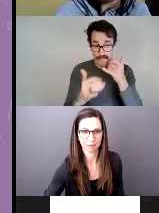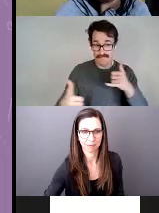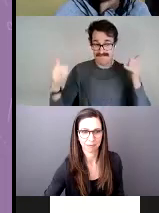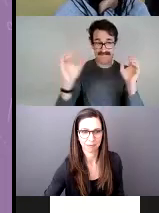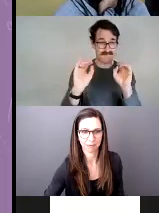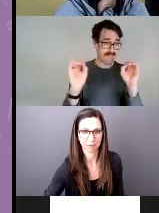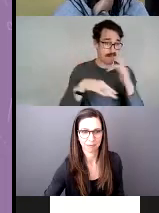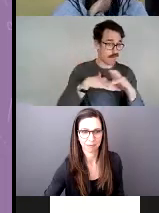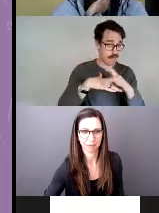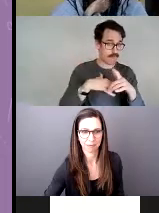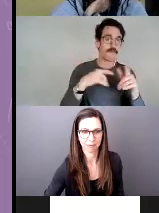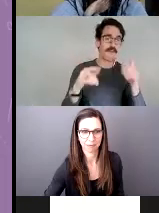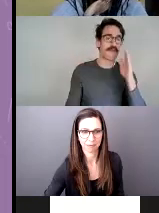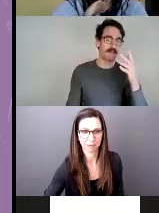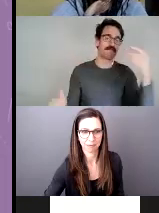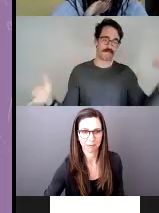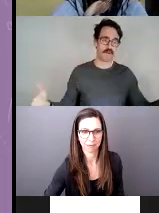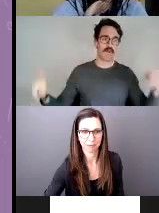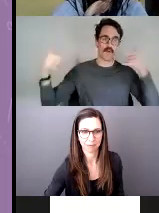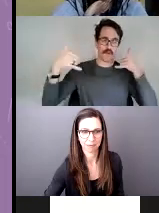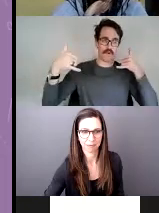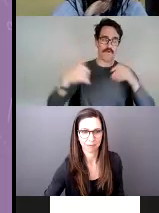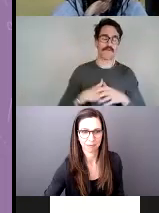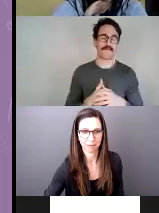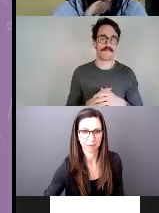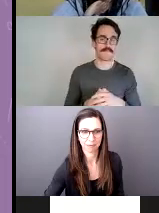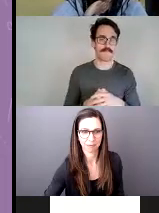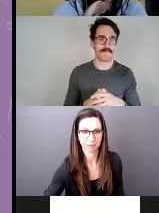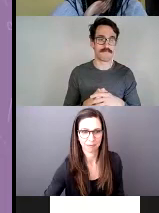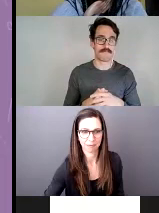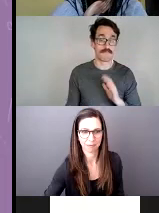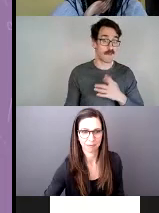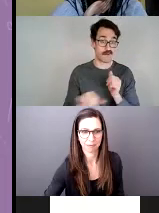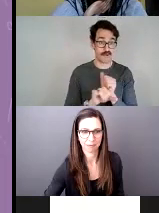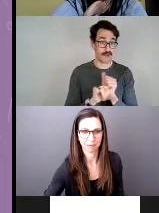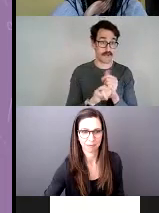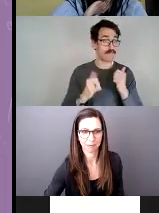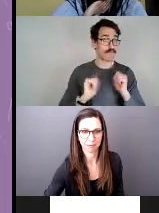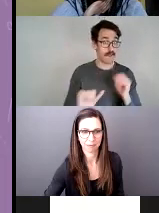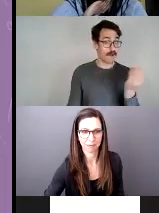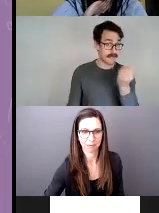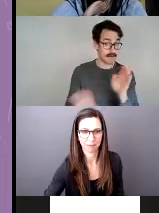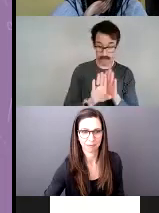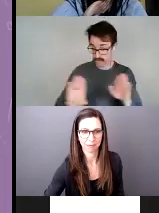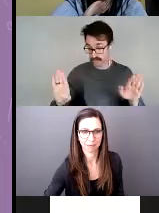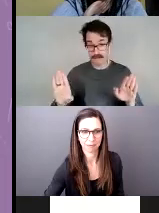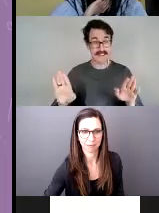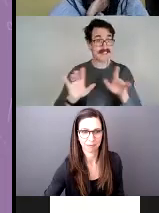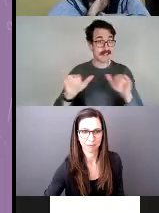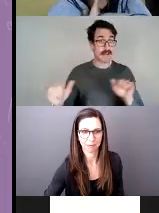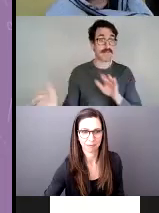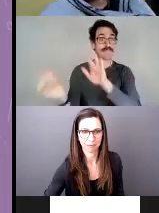women in some cases. And so, our job is pretty busy trying to also procure resources in some of the